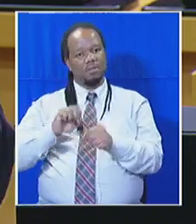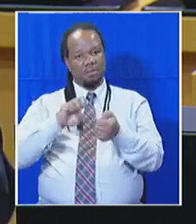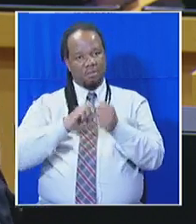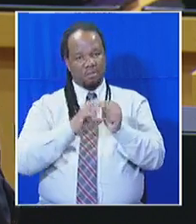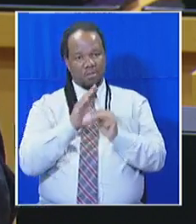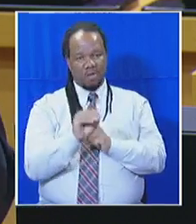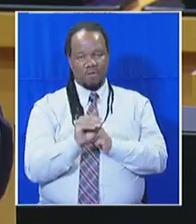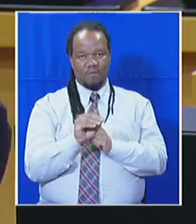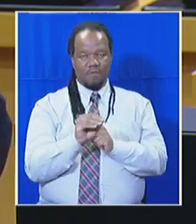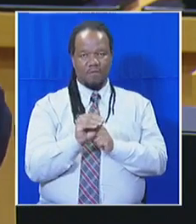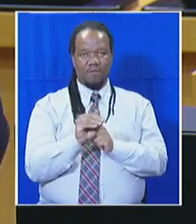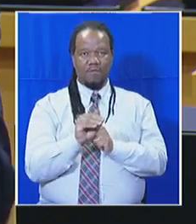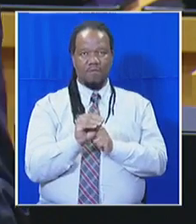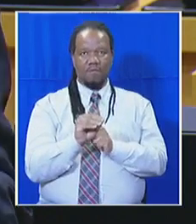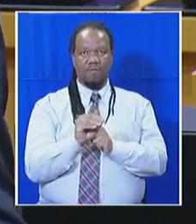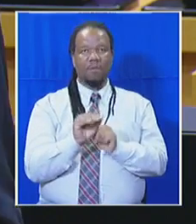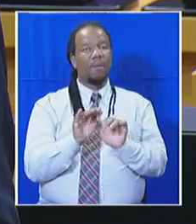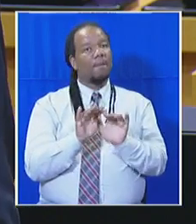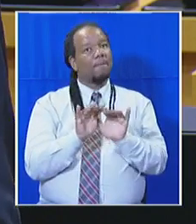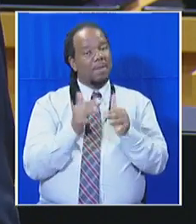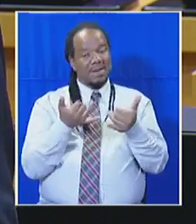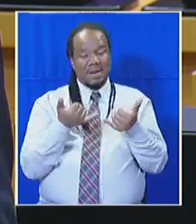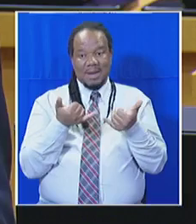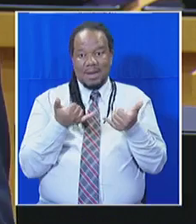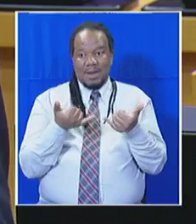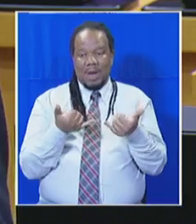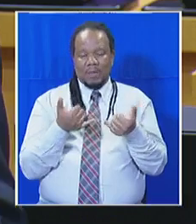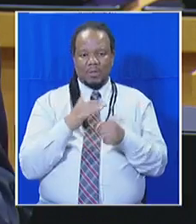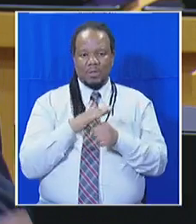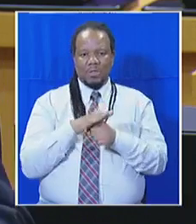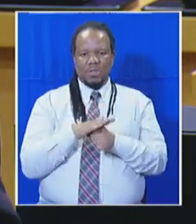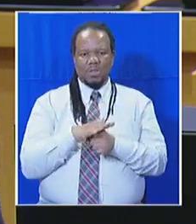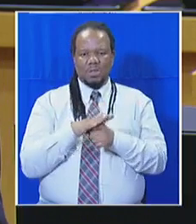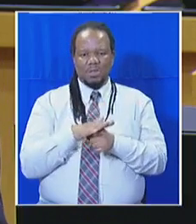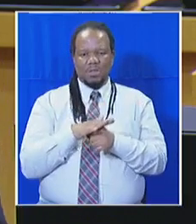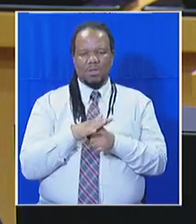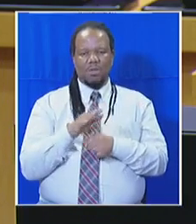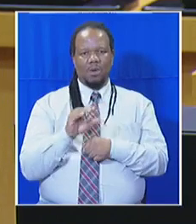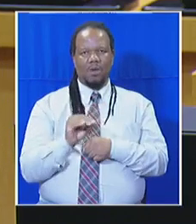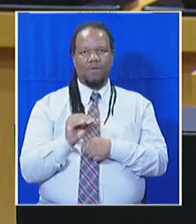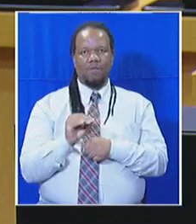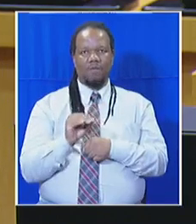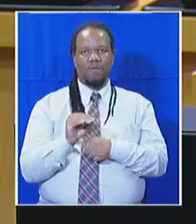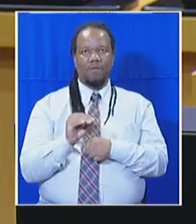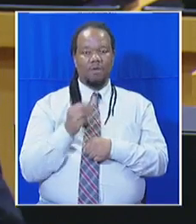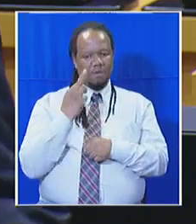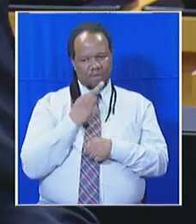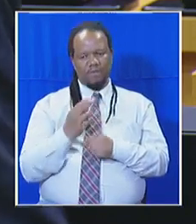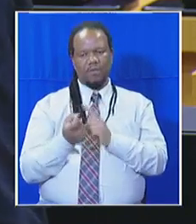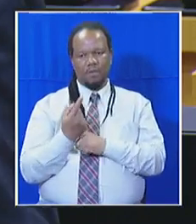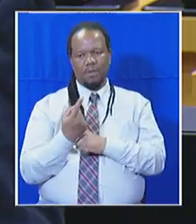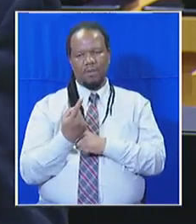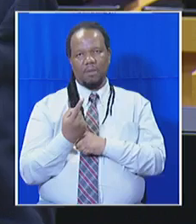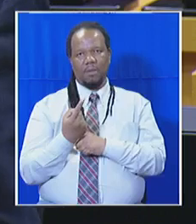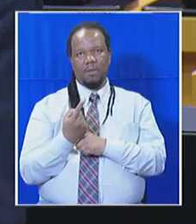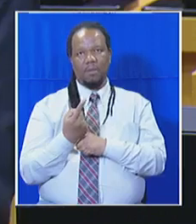within the context of the pressures that we experience, we have undertaken a review. On when